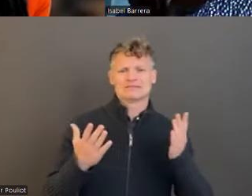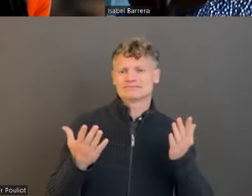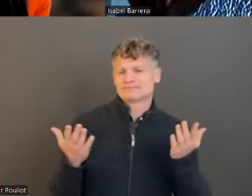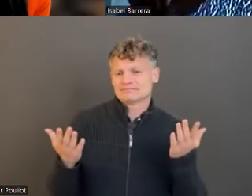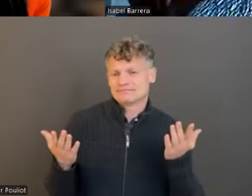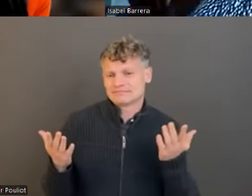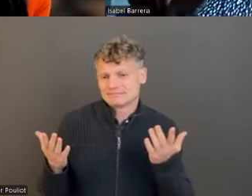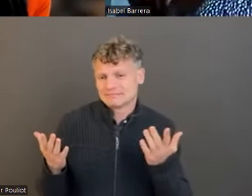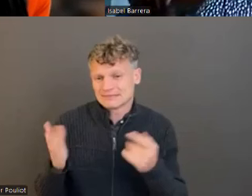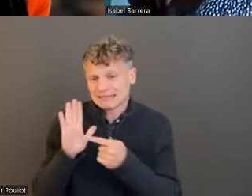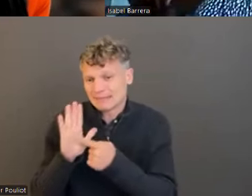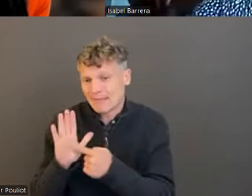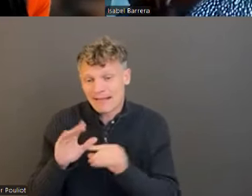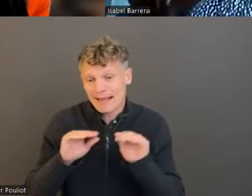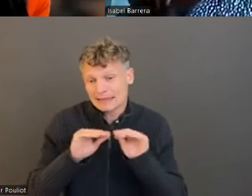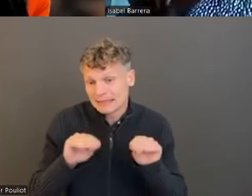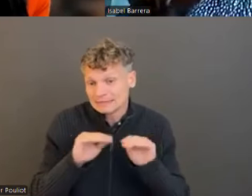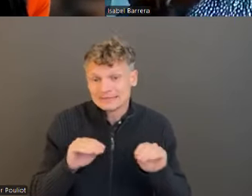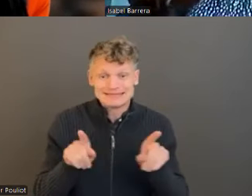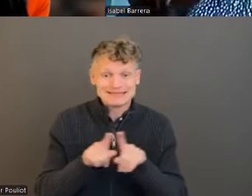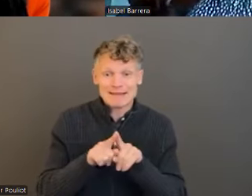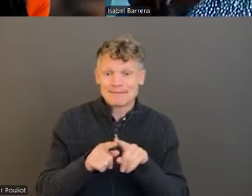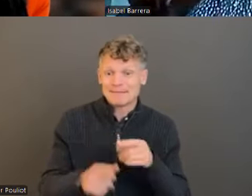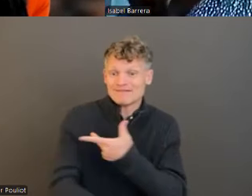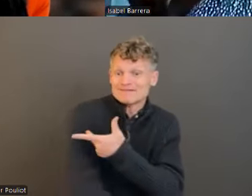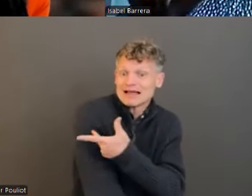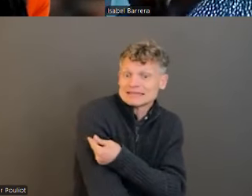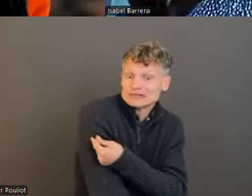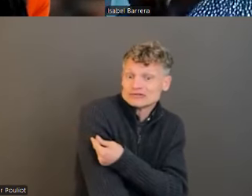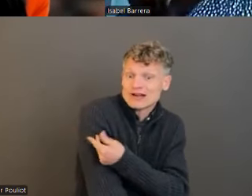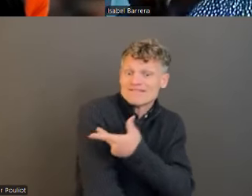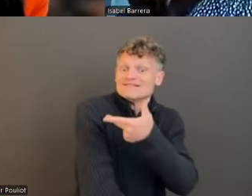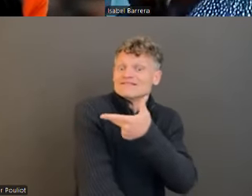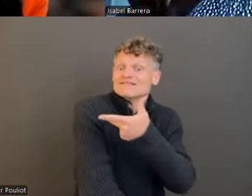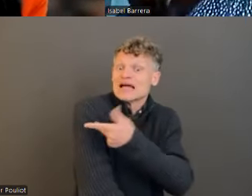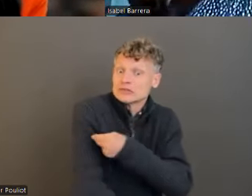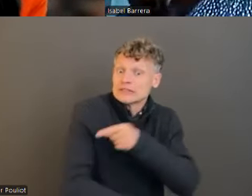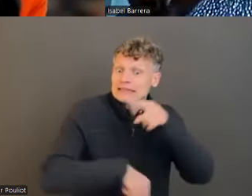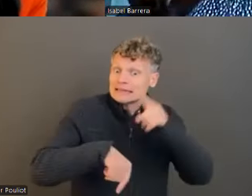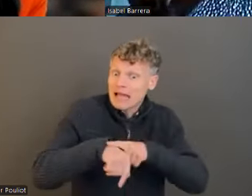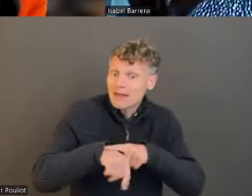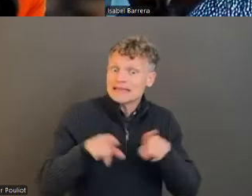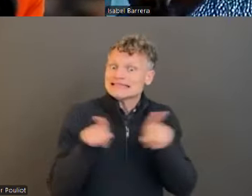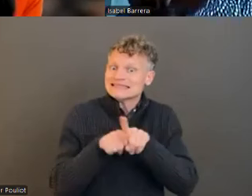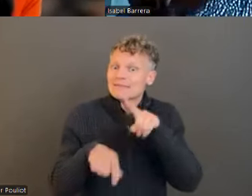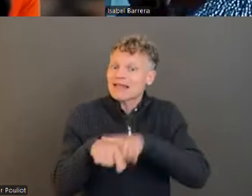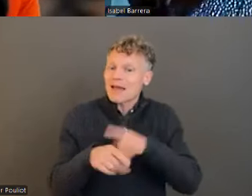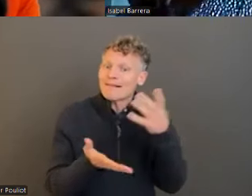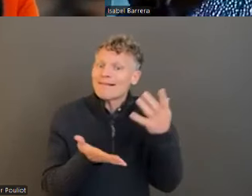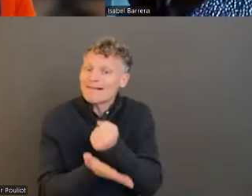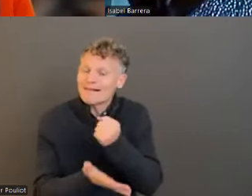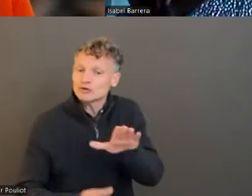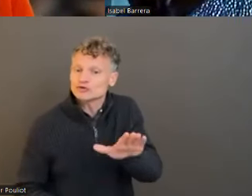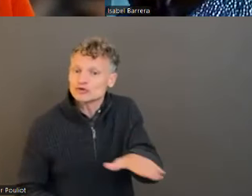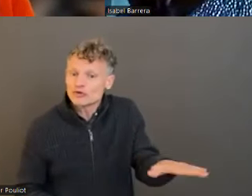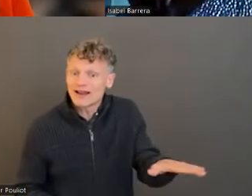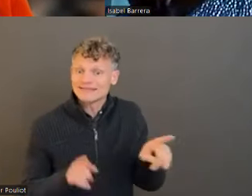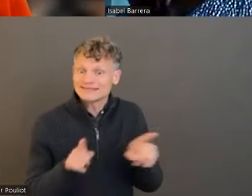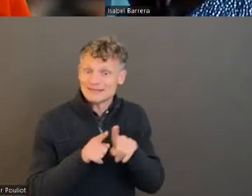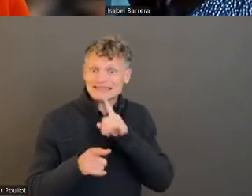BPH vaccination is an opportunity to talk to our children about sexual conduct, sexual behavior that implies a high